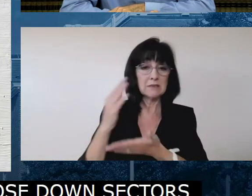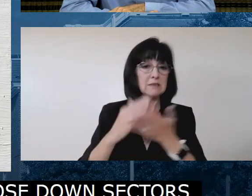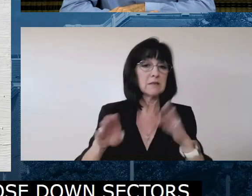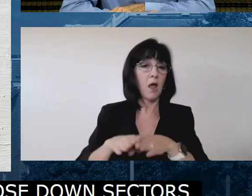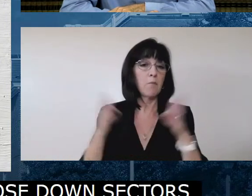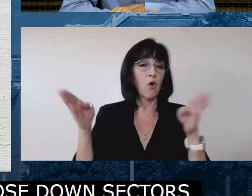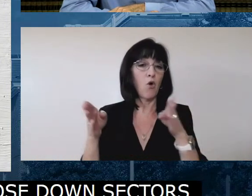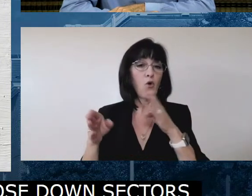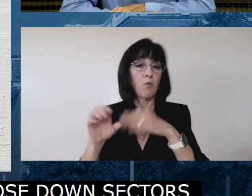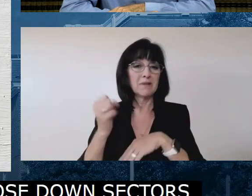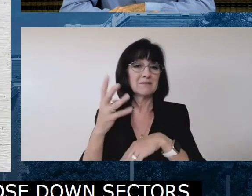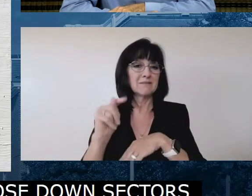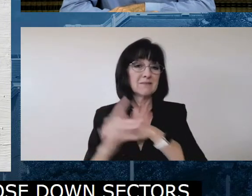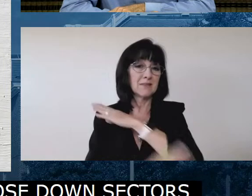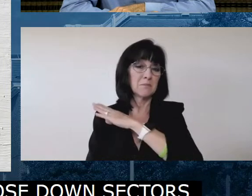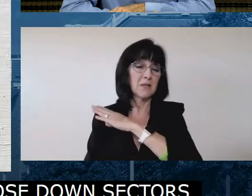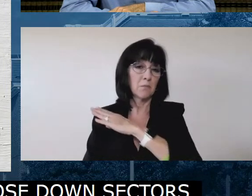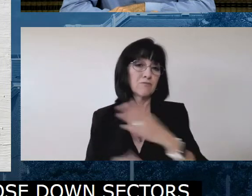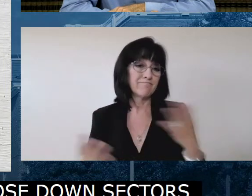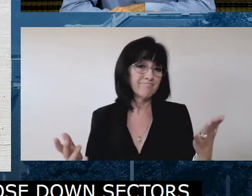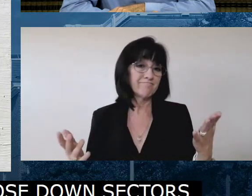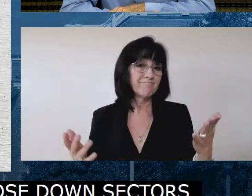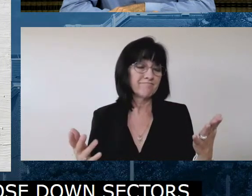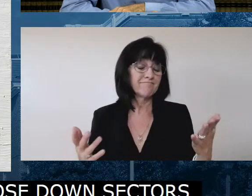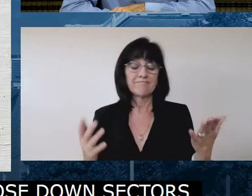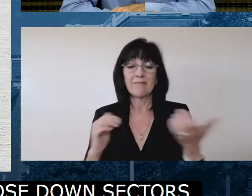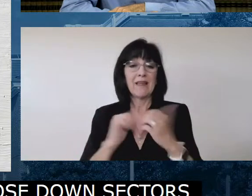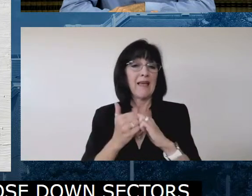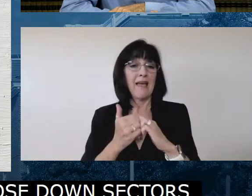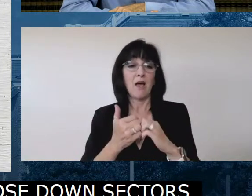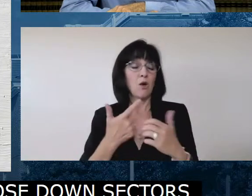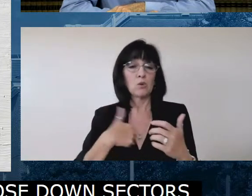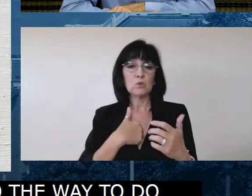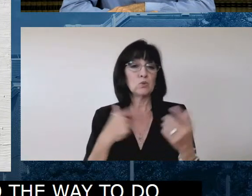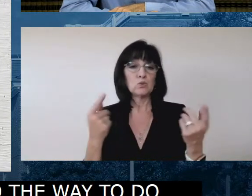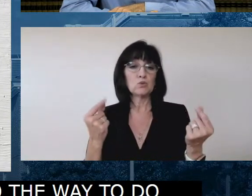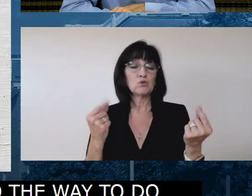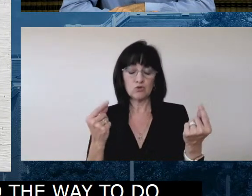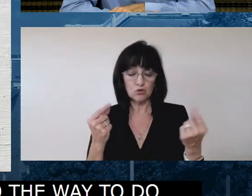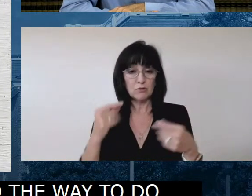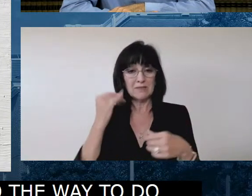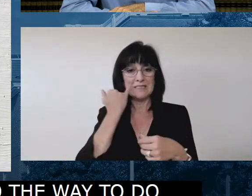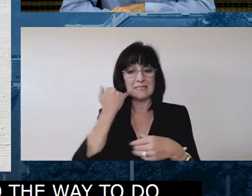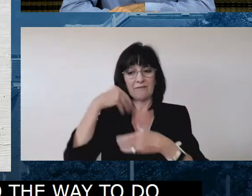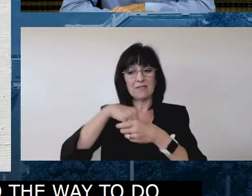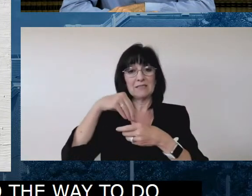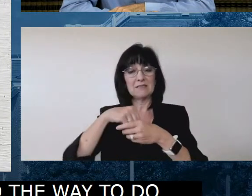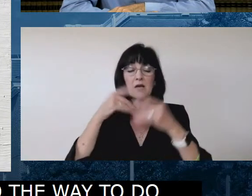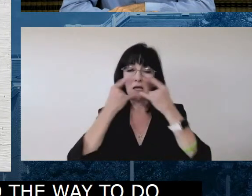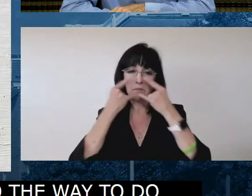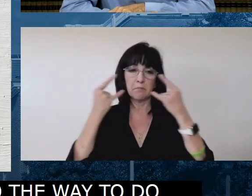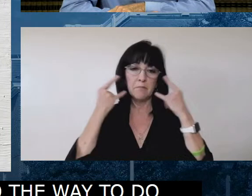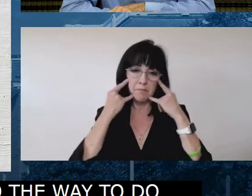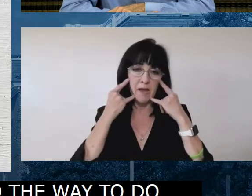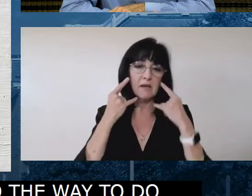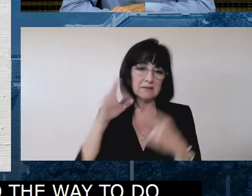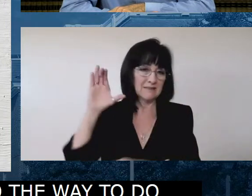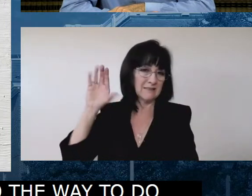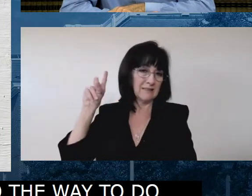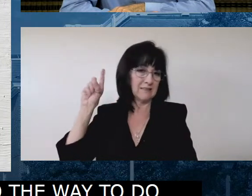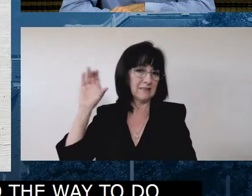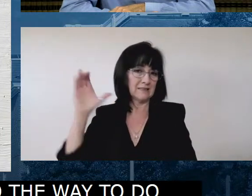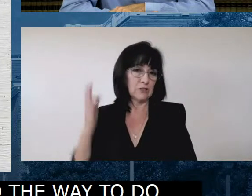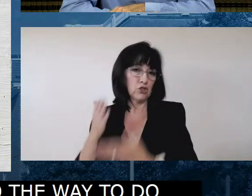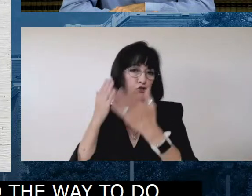ago. And so the way to do that is just to be careful, wear a mask indoors as CDC has recommended, but most importantly, get vaccinated if